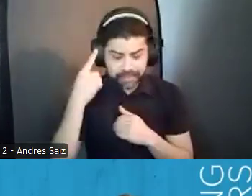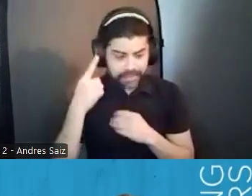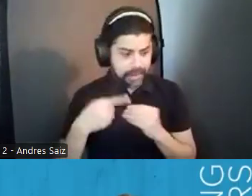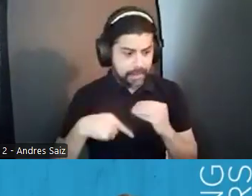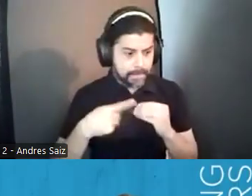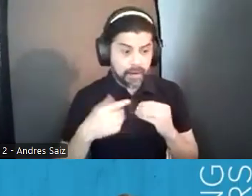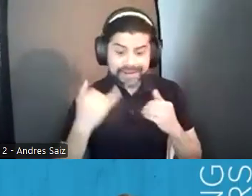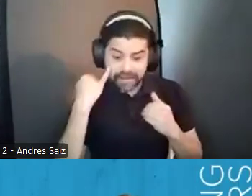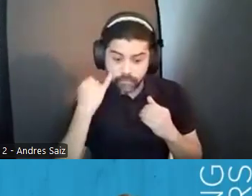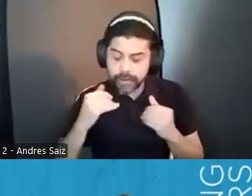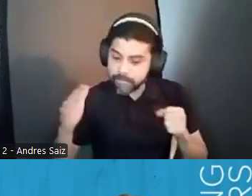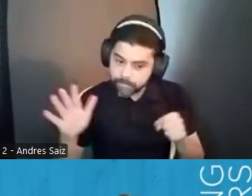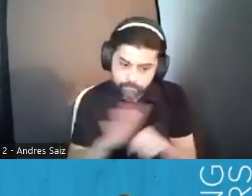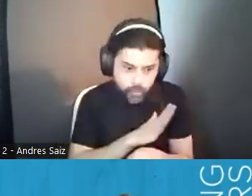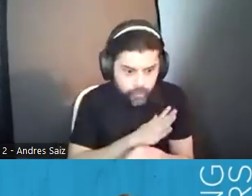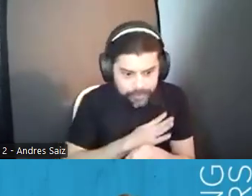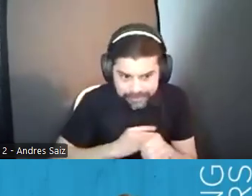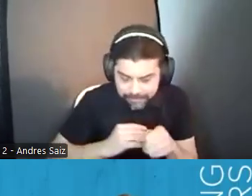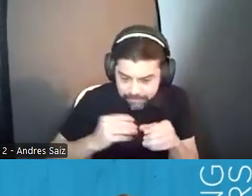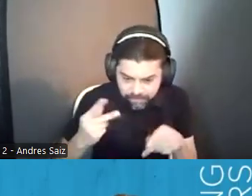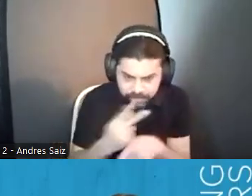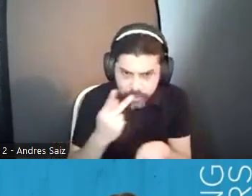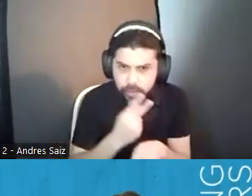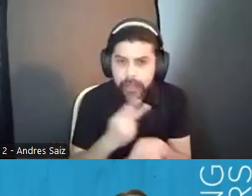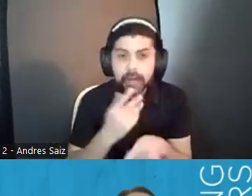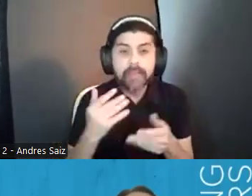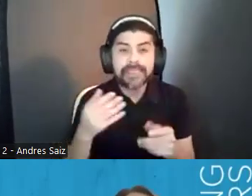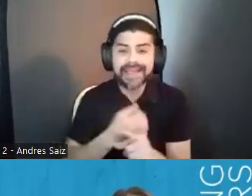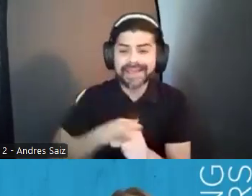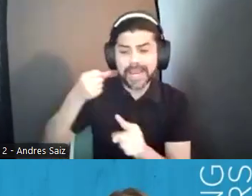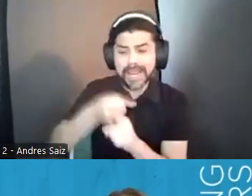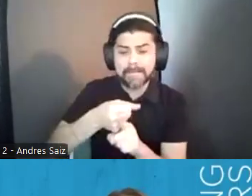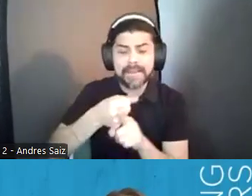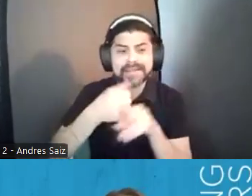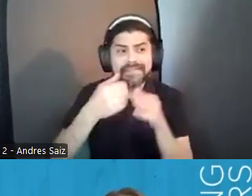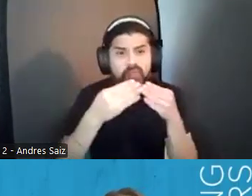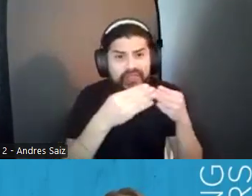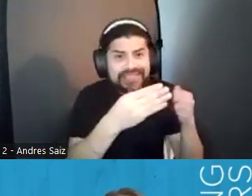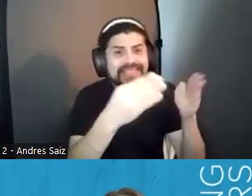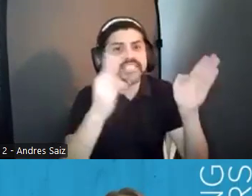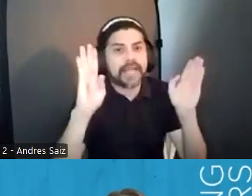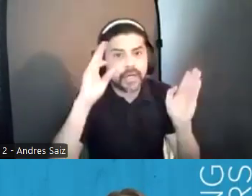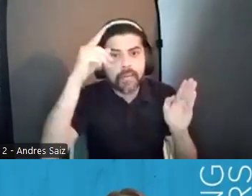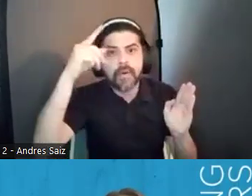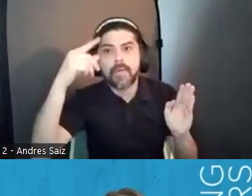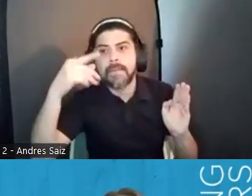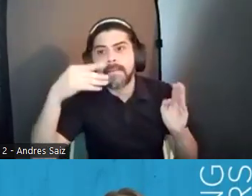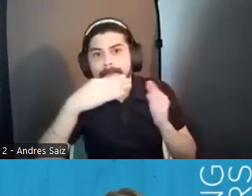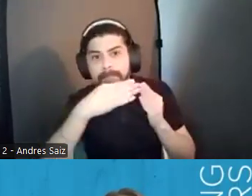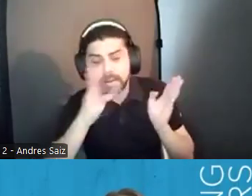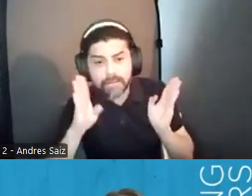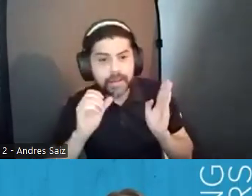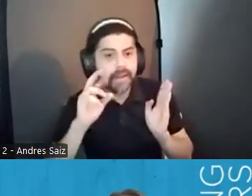impact have we made within the general public and the general consumer who are not, connected on a daily basis or even